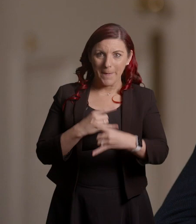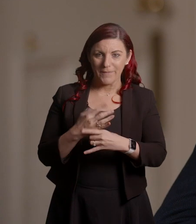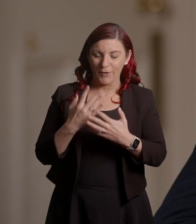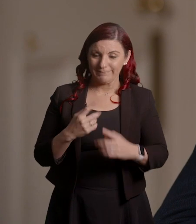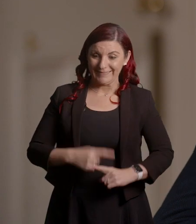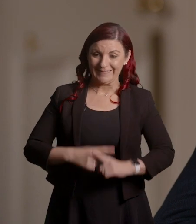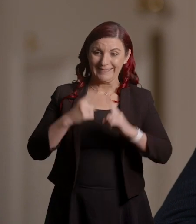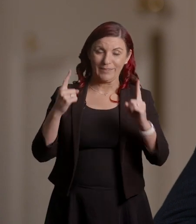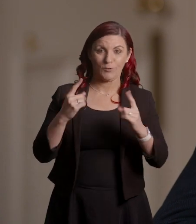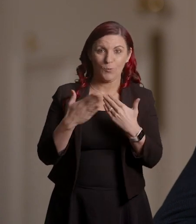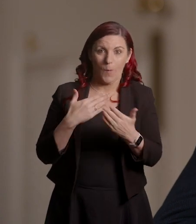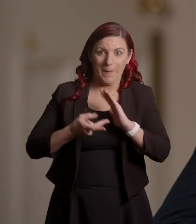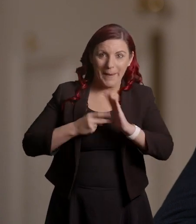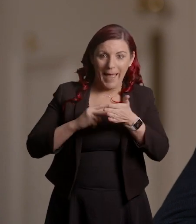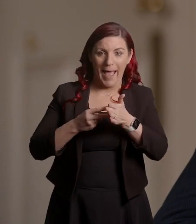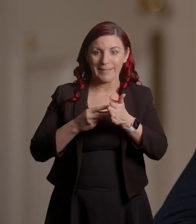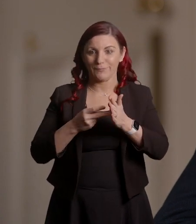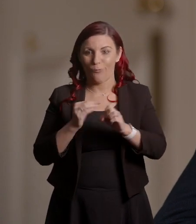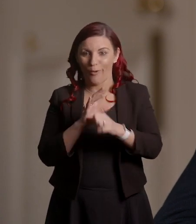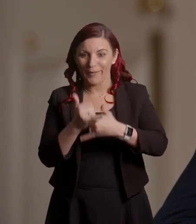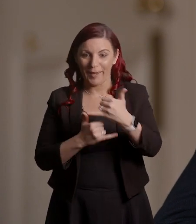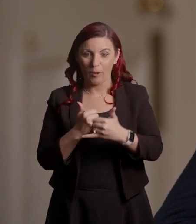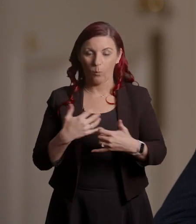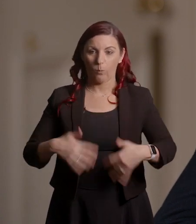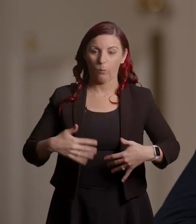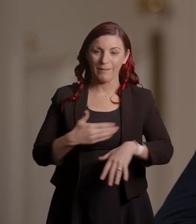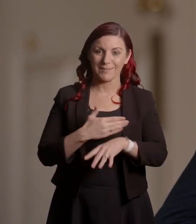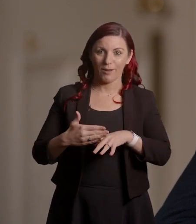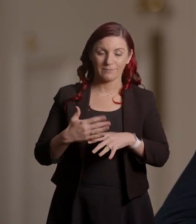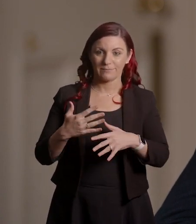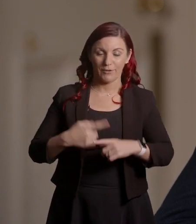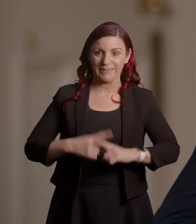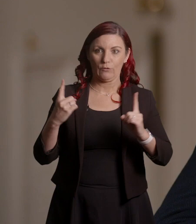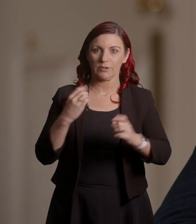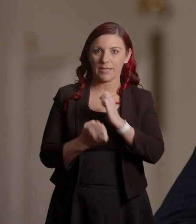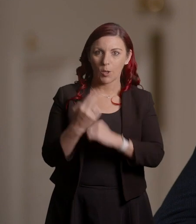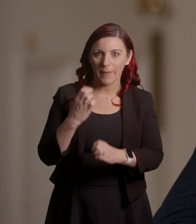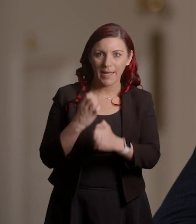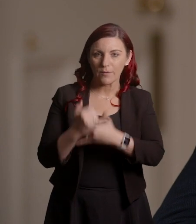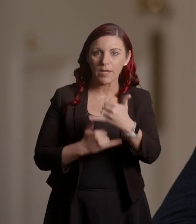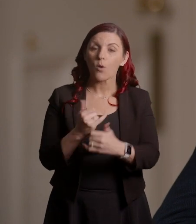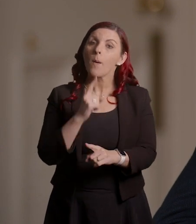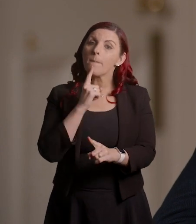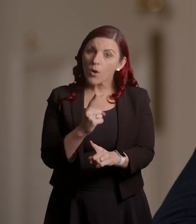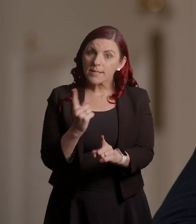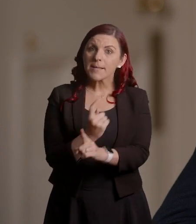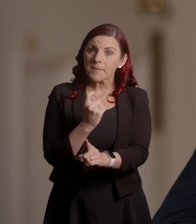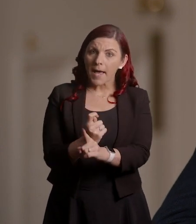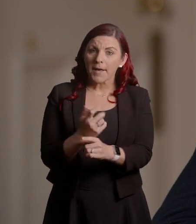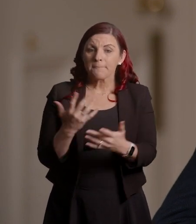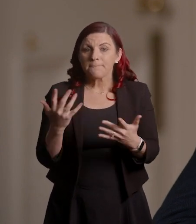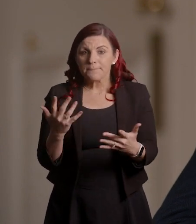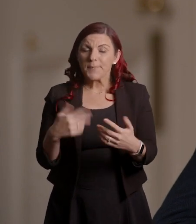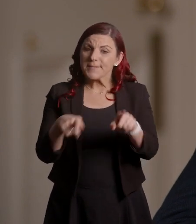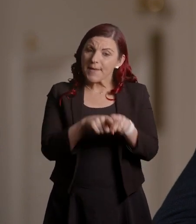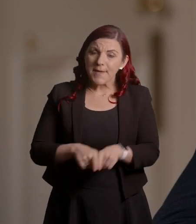was very, very different to what we envisaged at the get-go, but look, it was